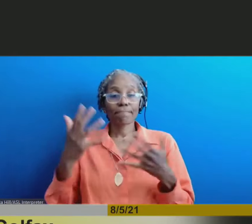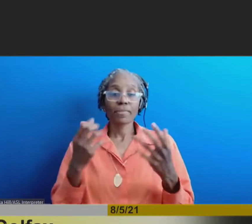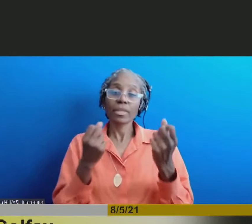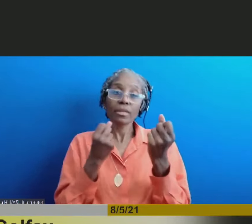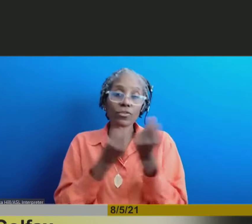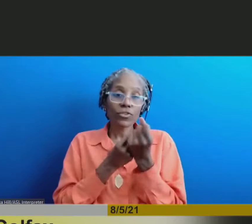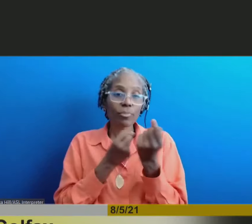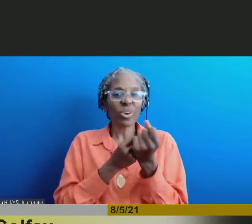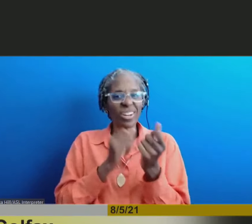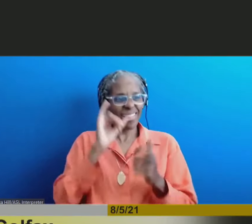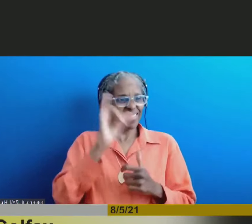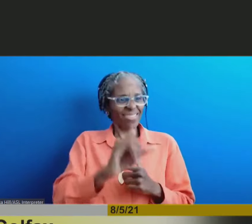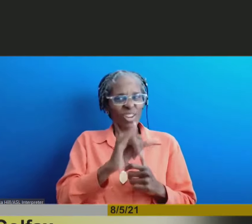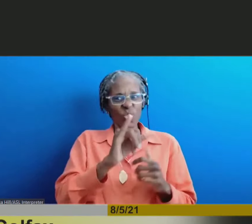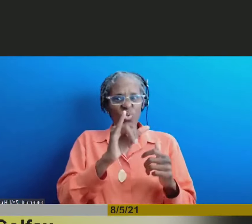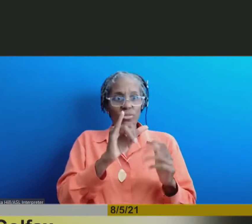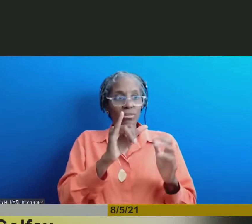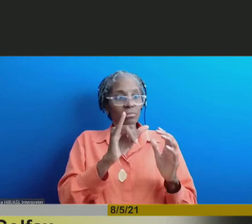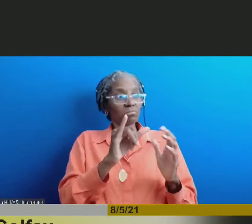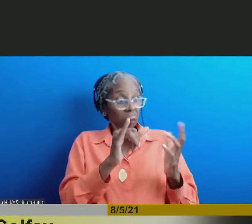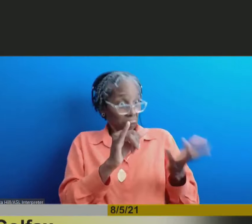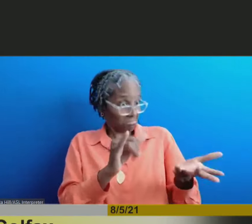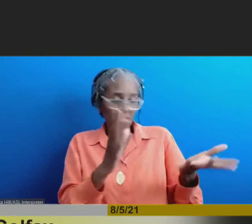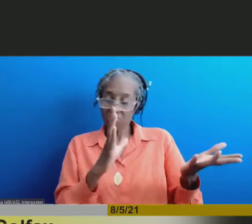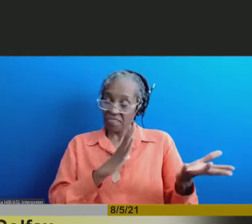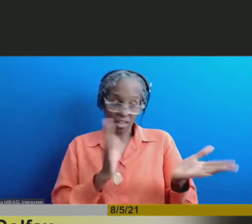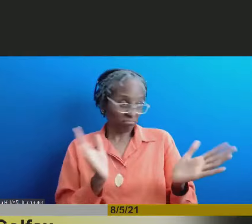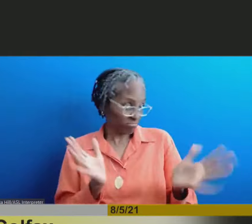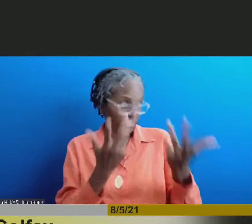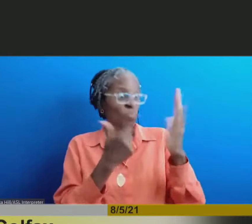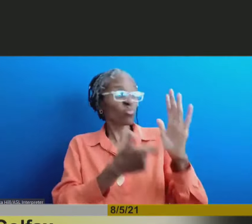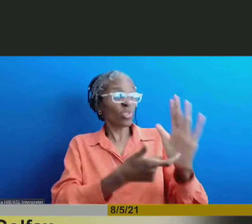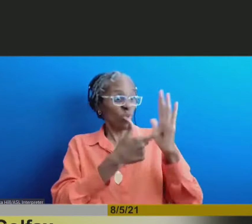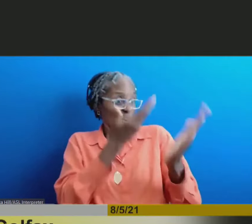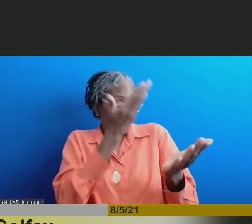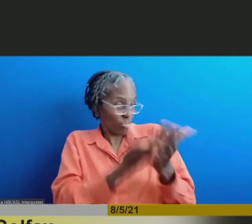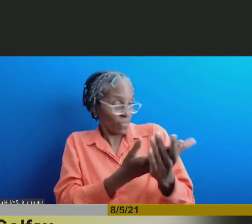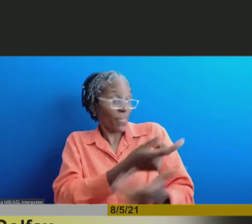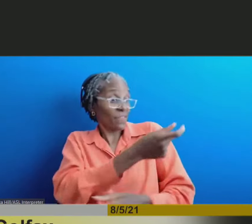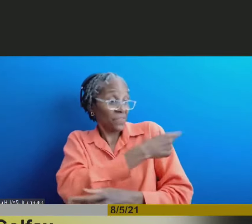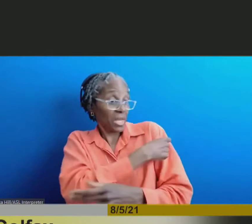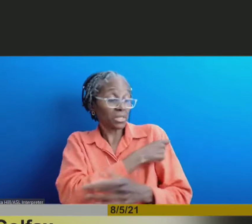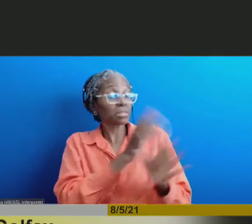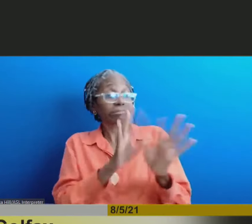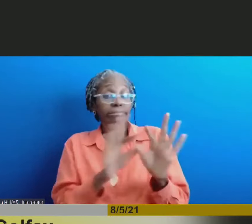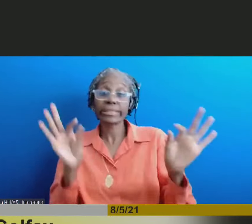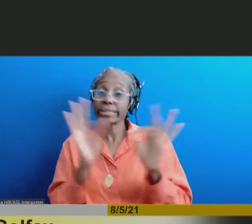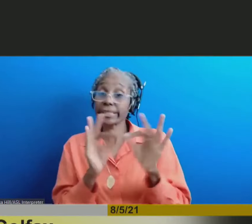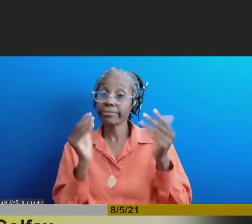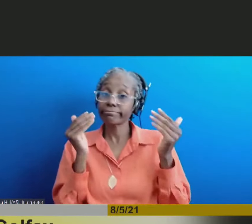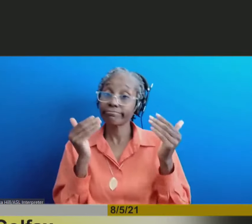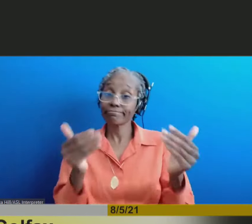supporting those institutions to require proof of vaccine status, I think is going to be really key going forward.